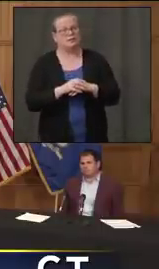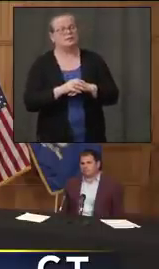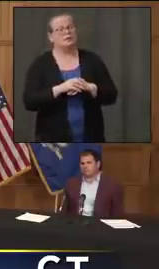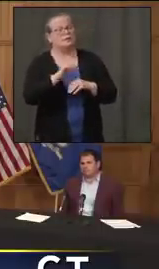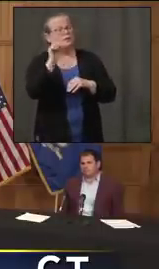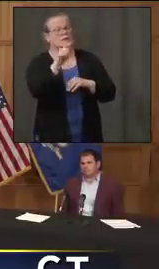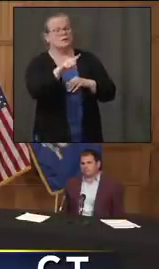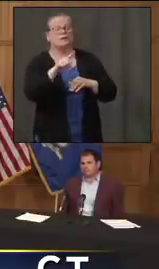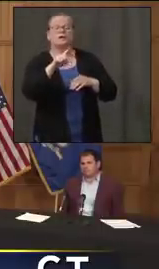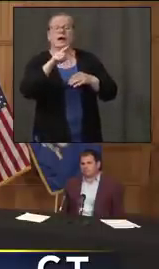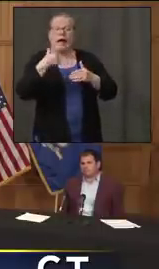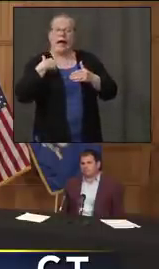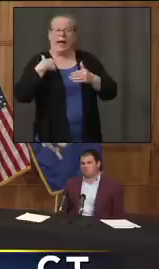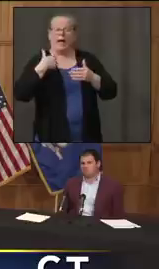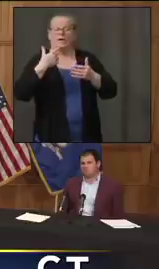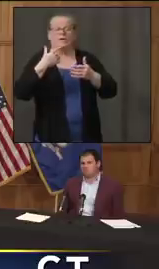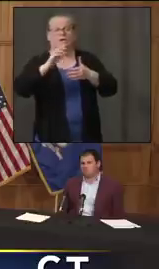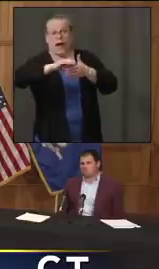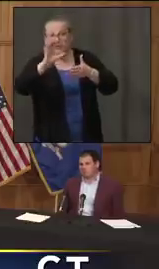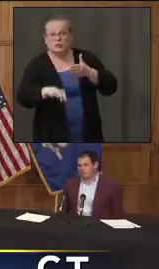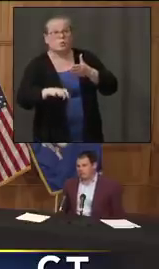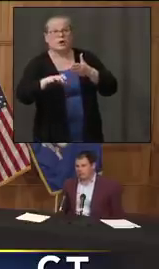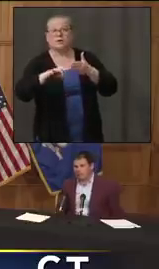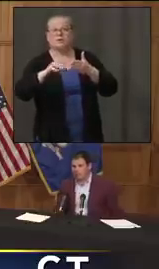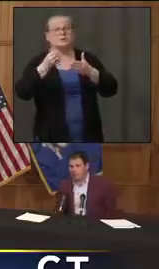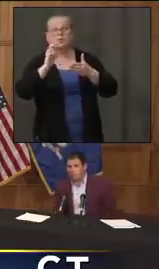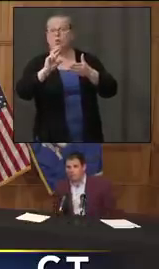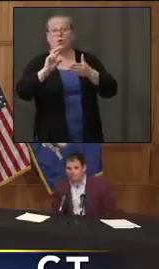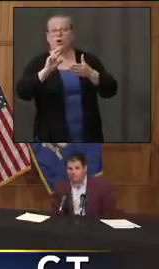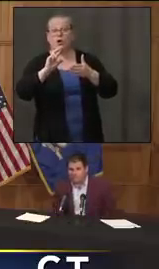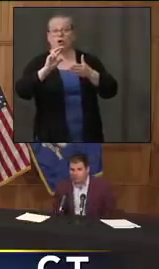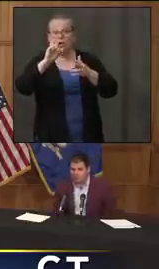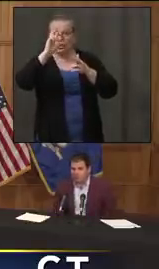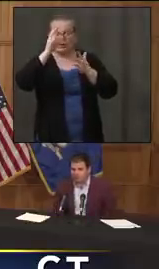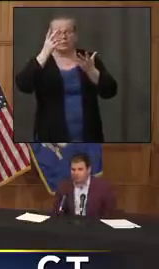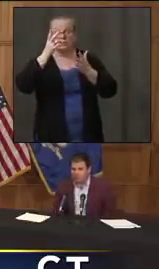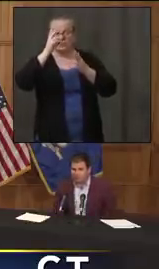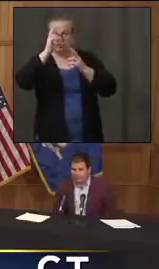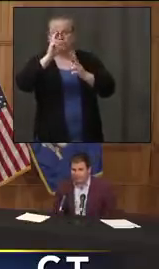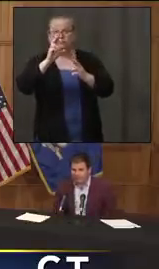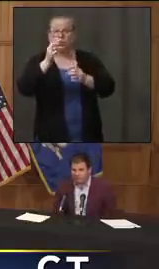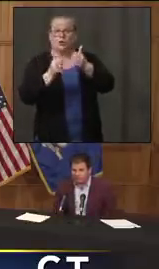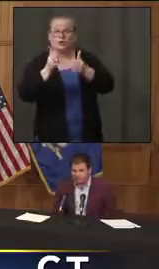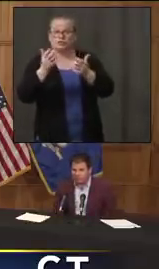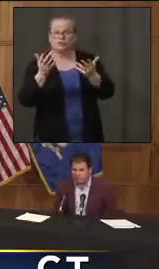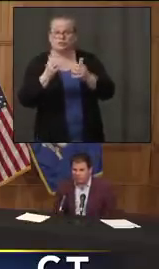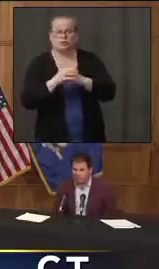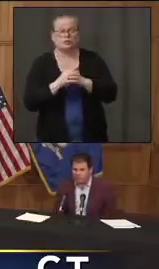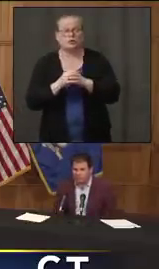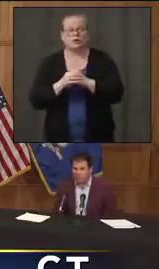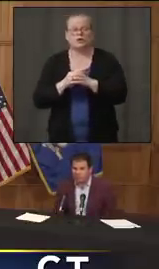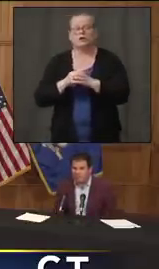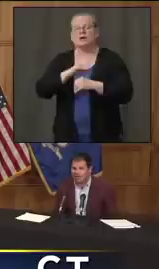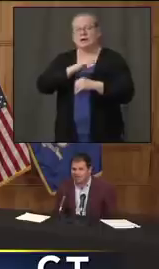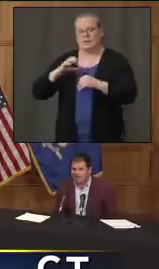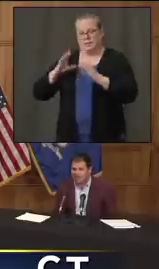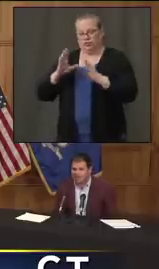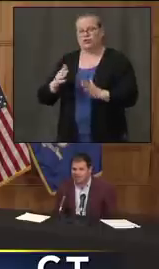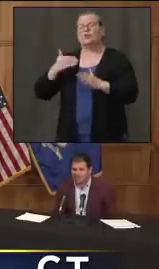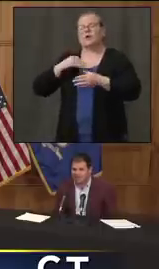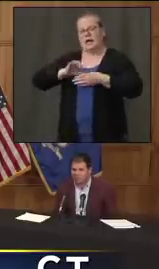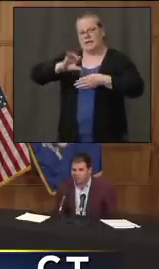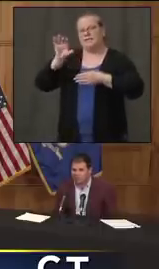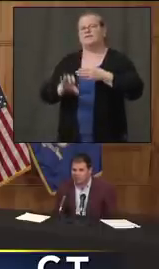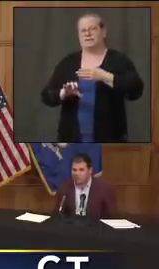for consequences, or are we doing the honor system? No, there will be specific enforcement guidelines that we're currently working through. This will all be codified